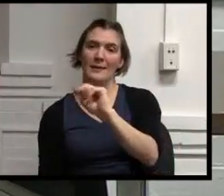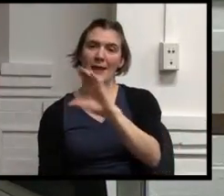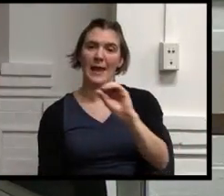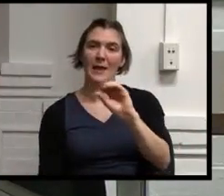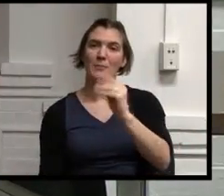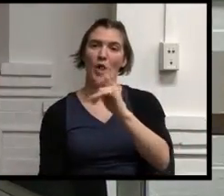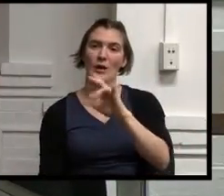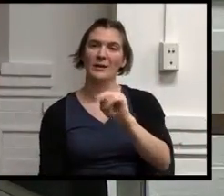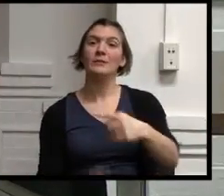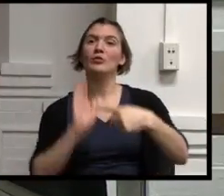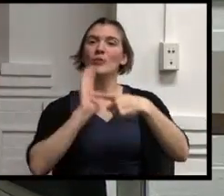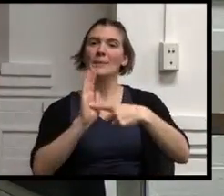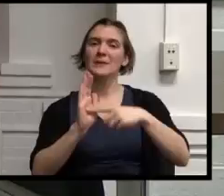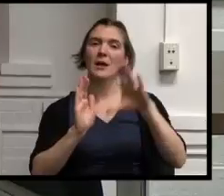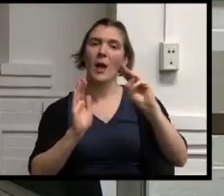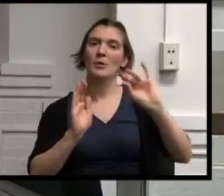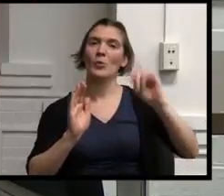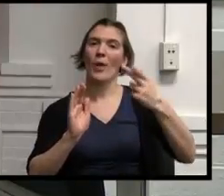Dairy.